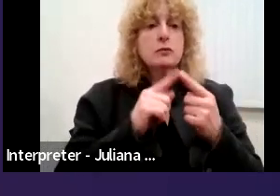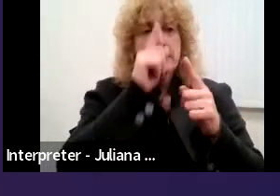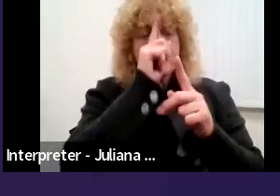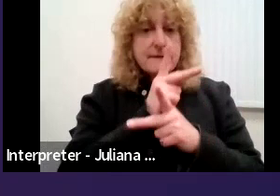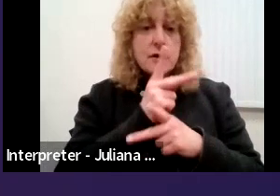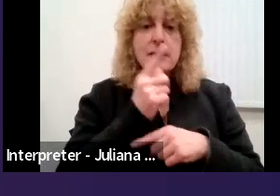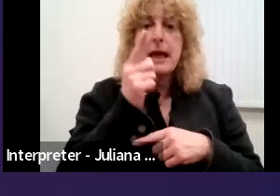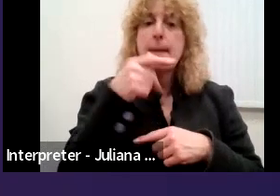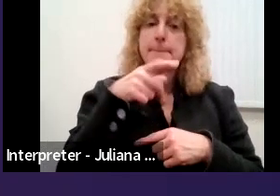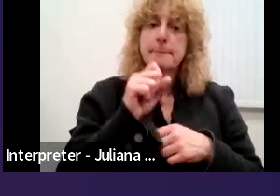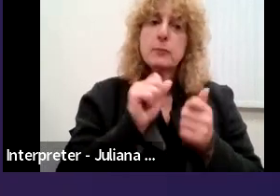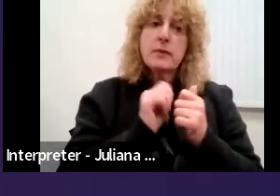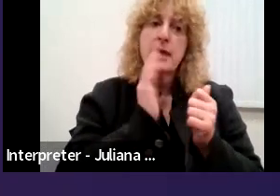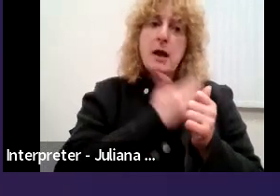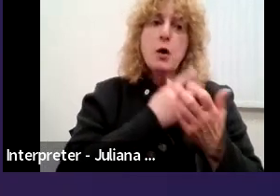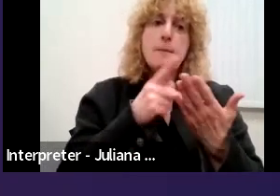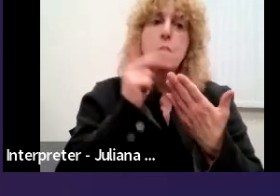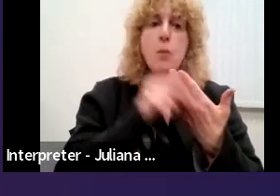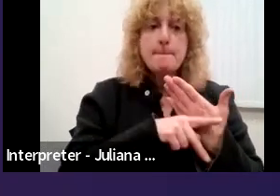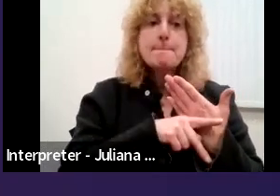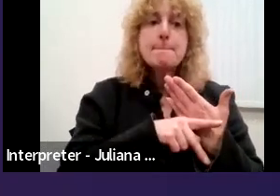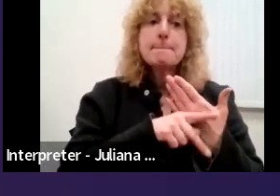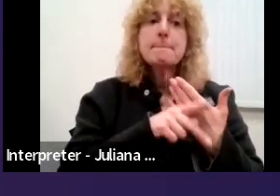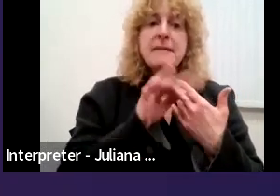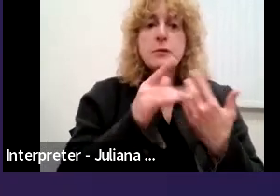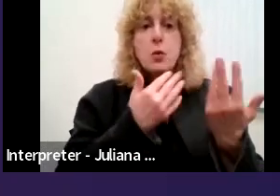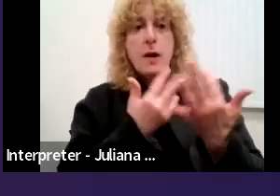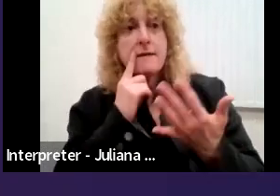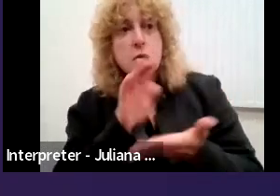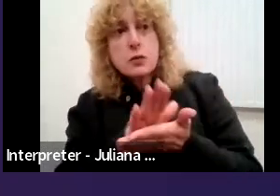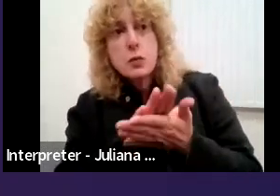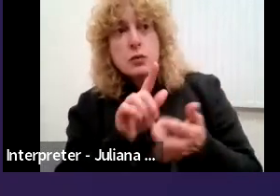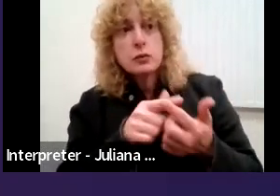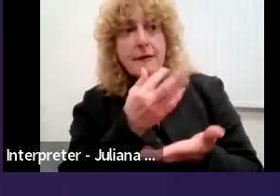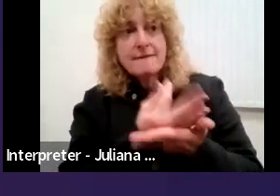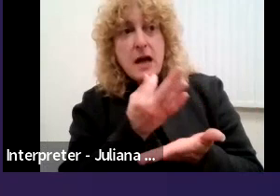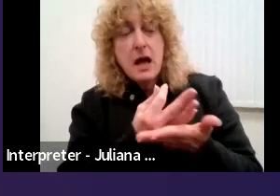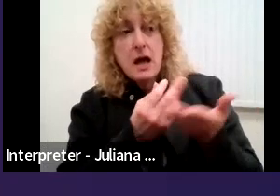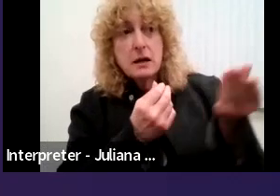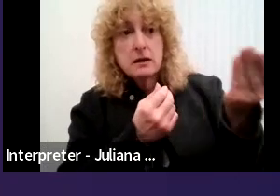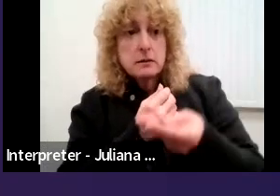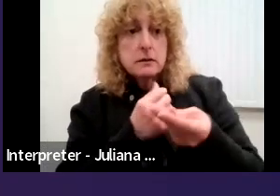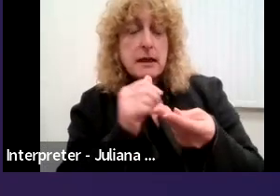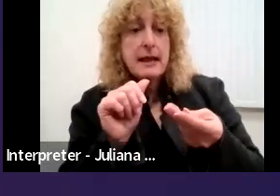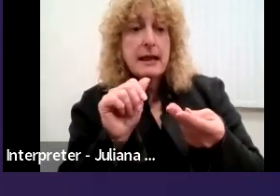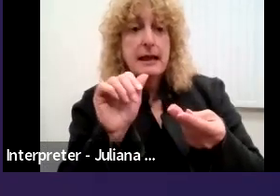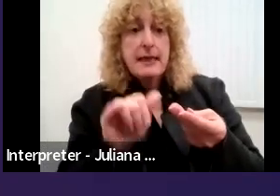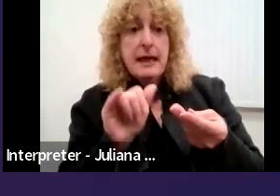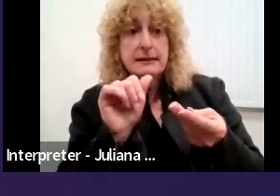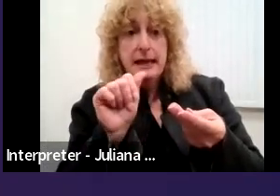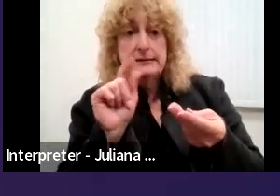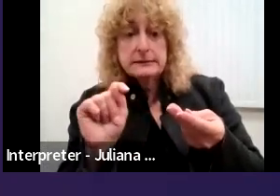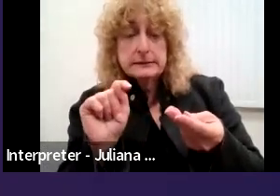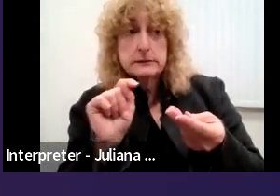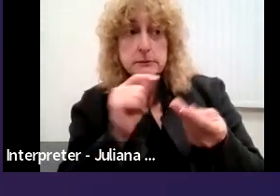gaps with our program to where if you're waiting for the school to fund that AT, we can possibly step in and